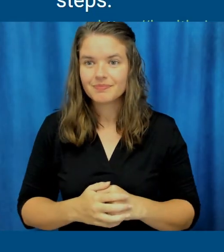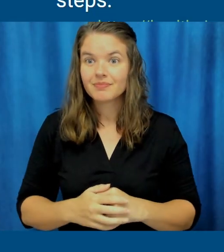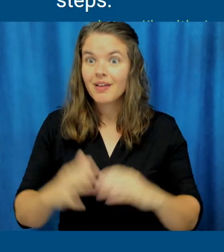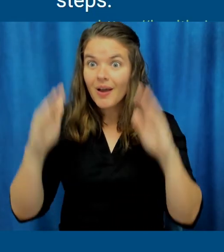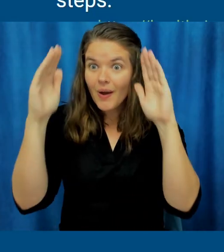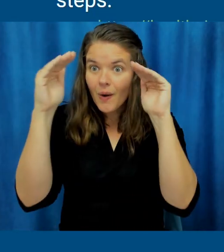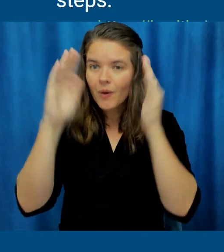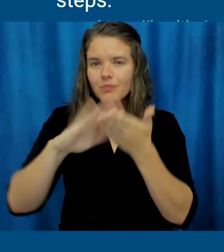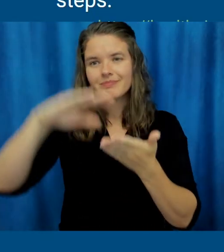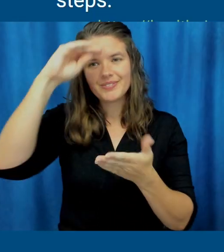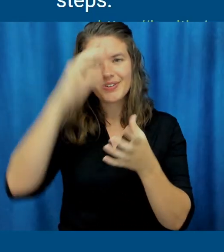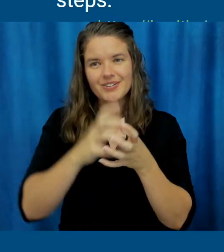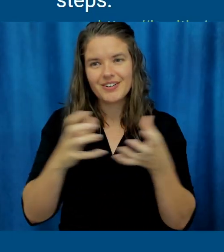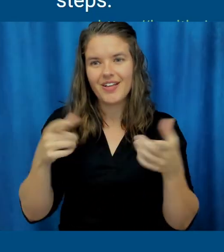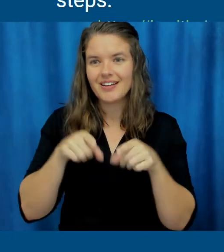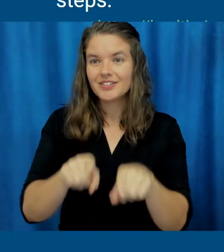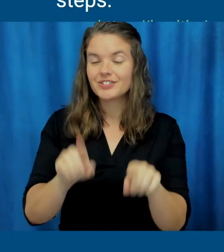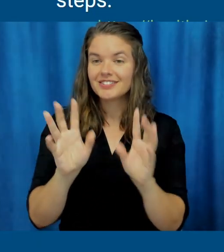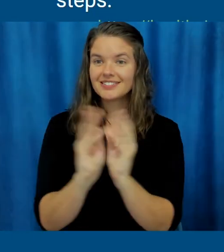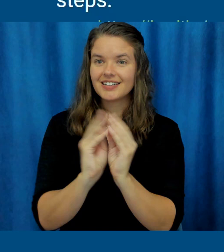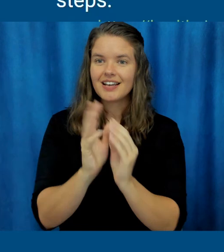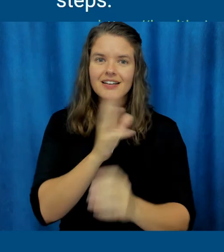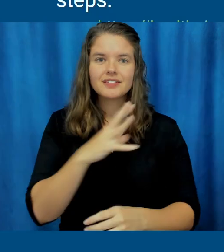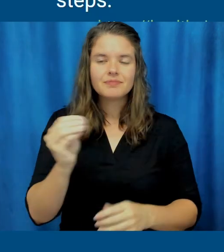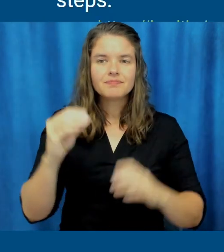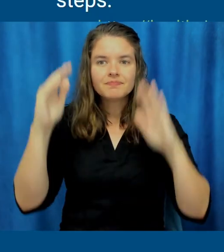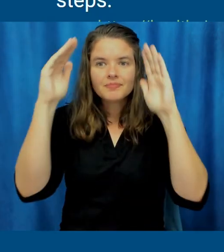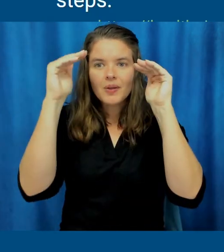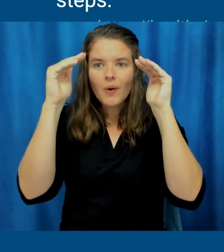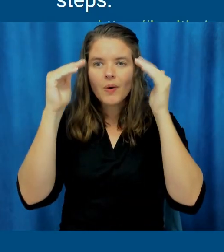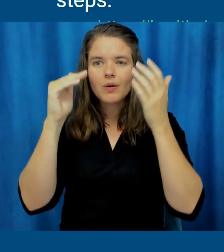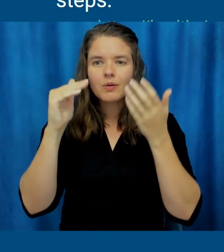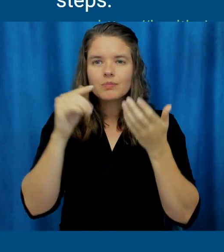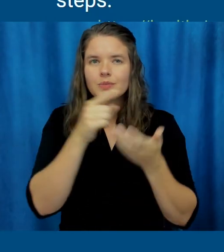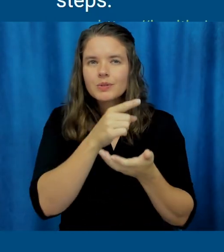that you learned a lot in this session, and I hope that you